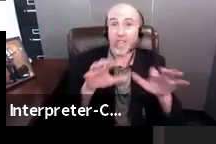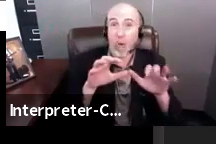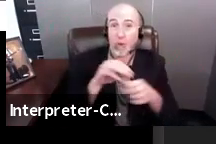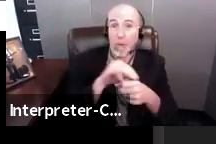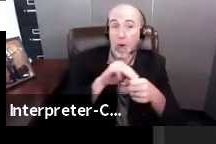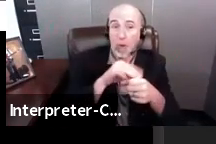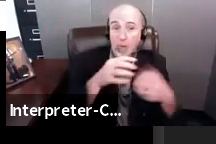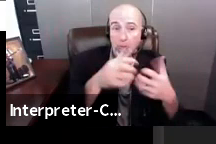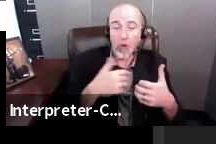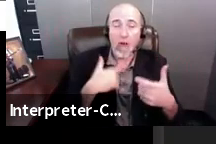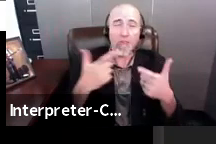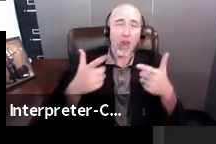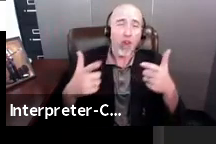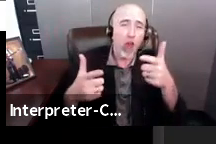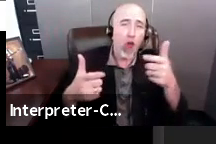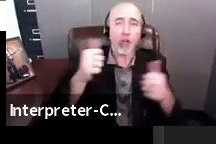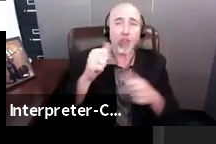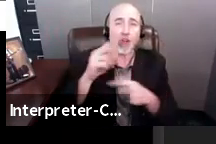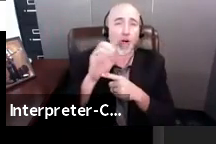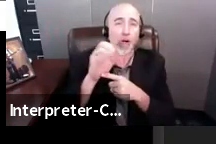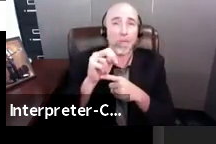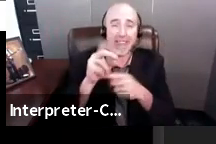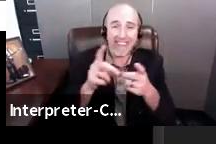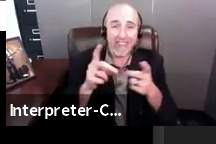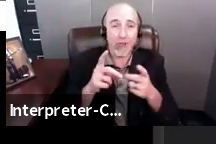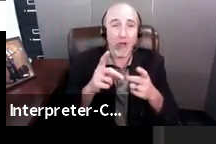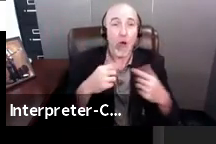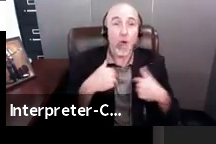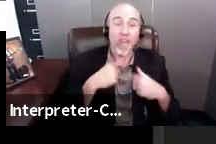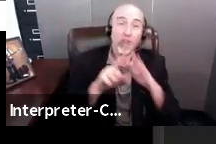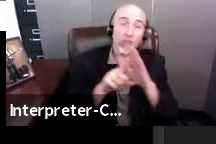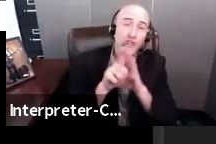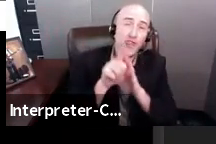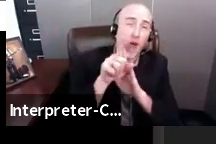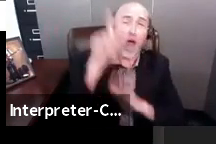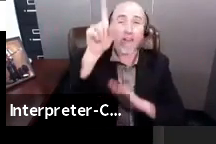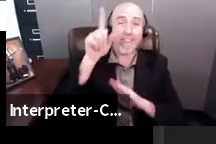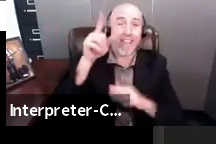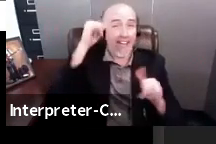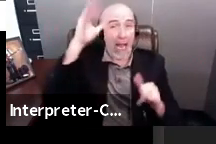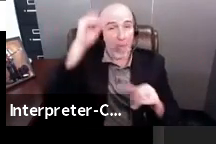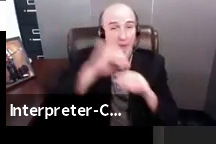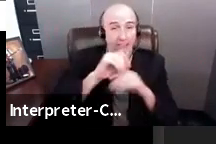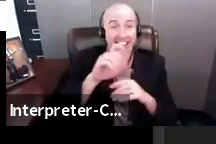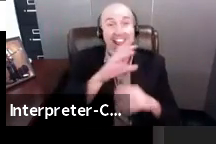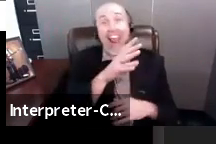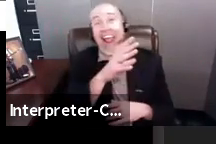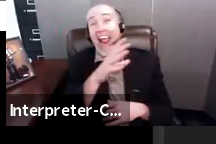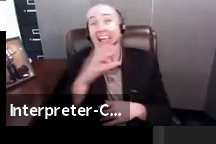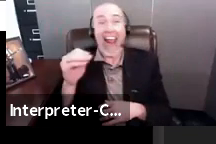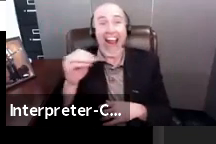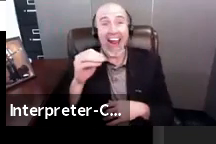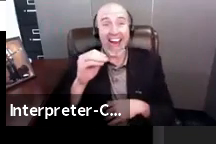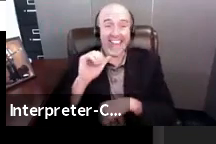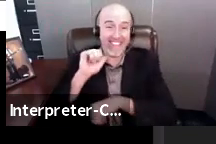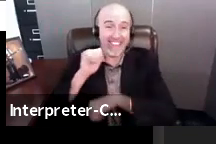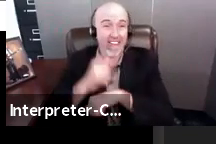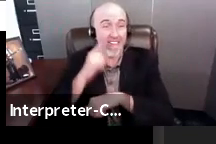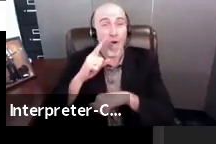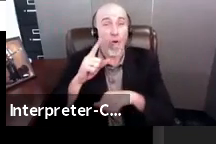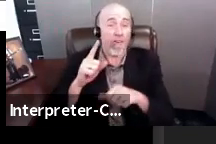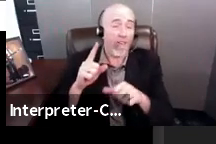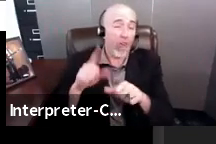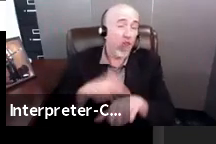arts district in the United States, has the tallest cowboy in Texas, and is the setting for one of the longest running full hour primetime